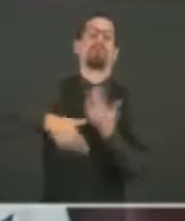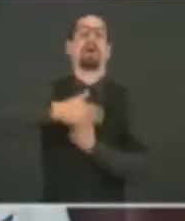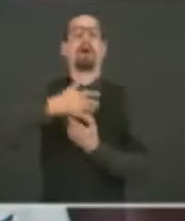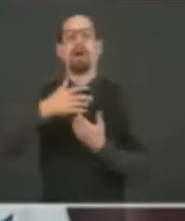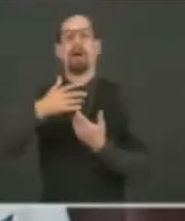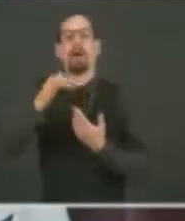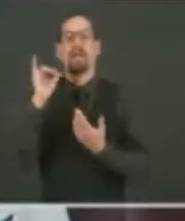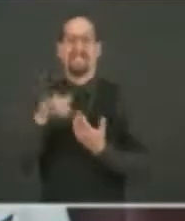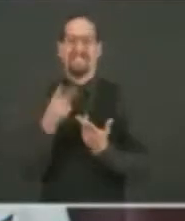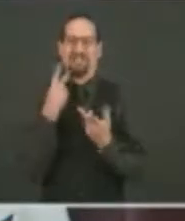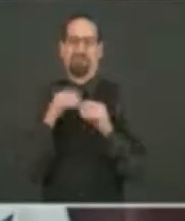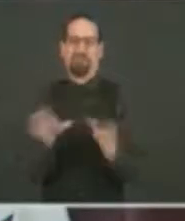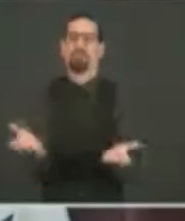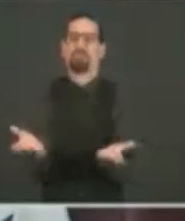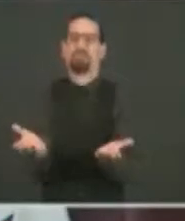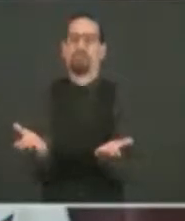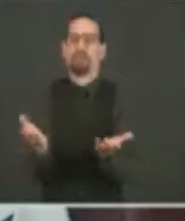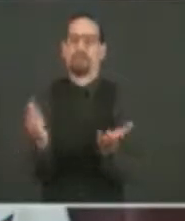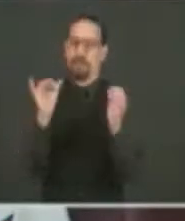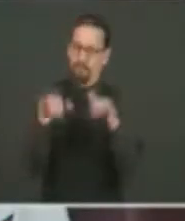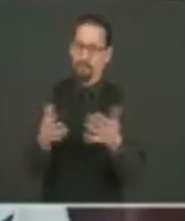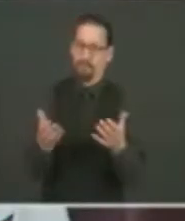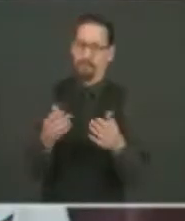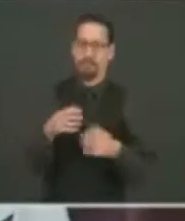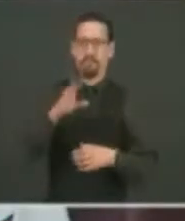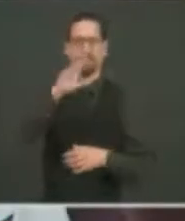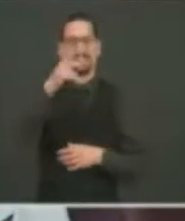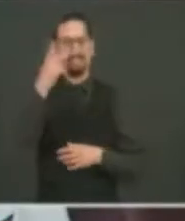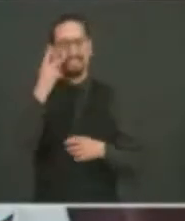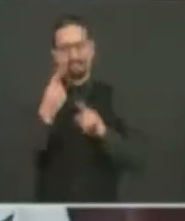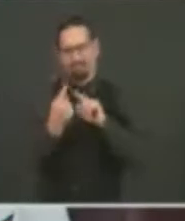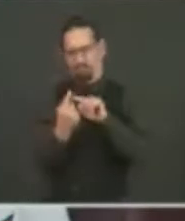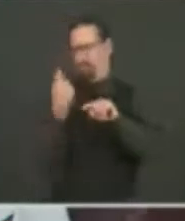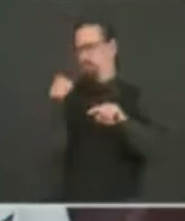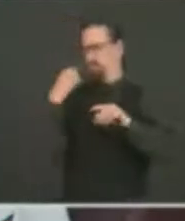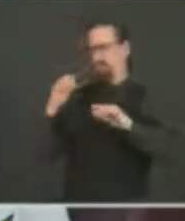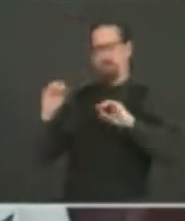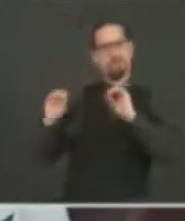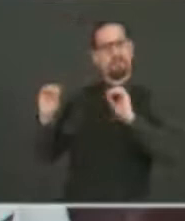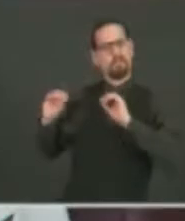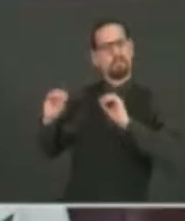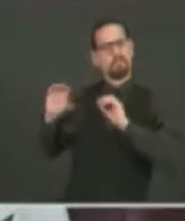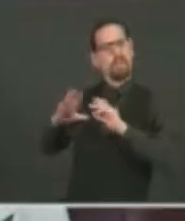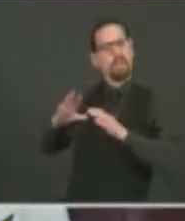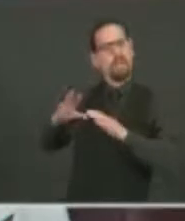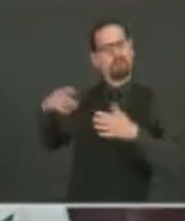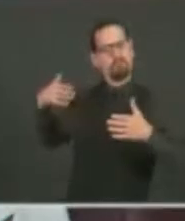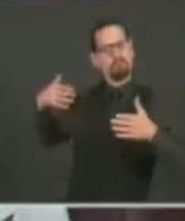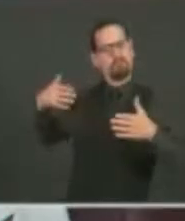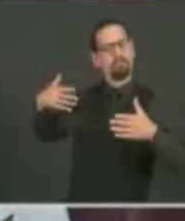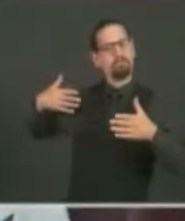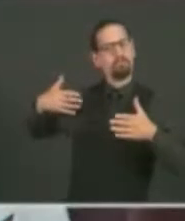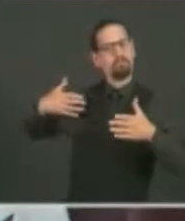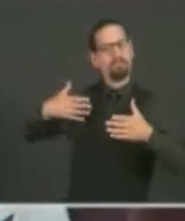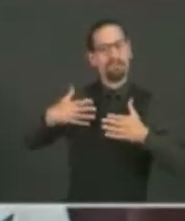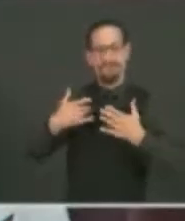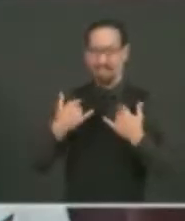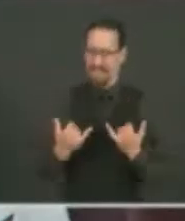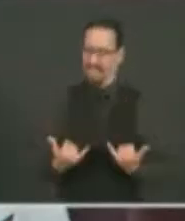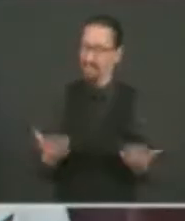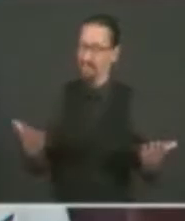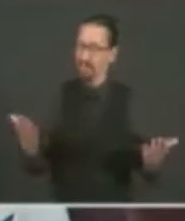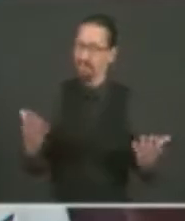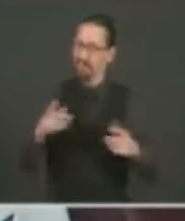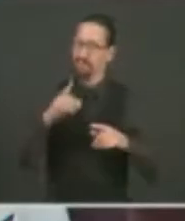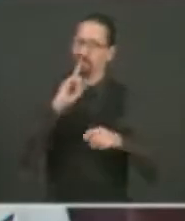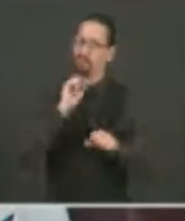year. Behavior like that this year endangers other people's lives, and it's incredibly selfish. So